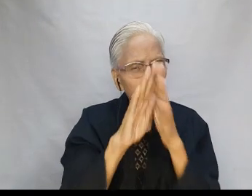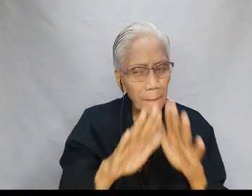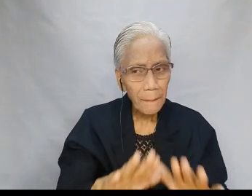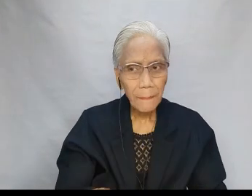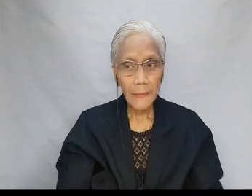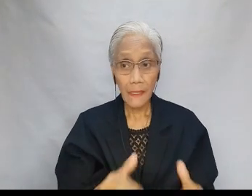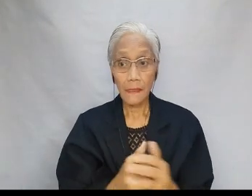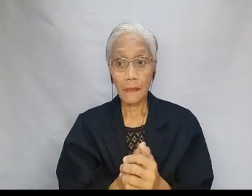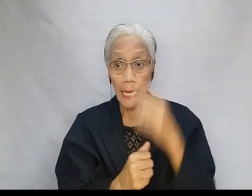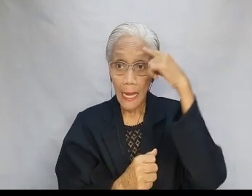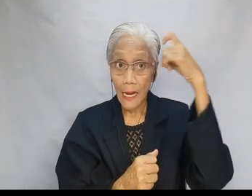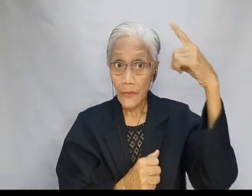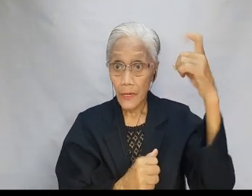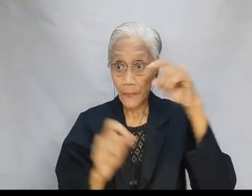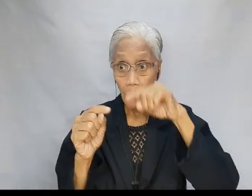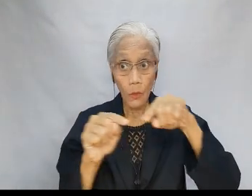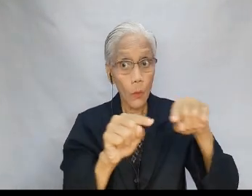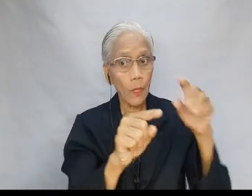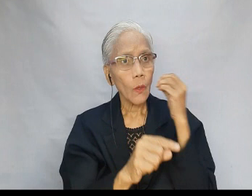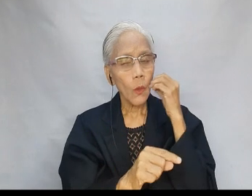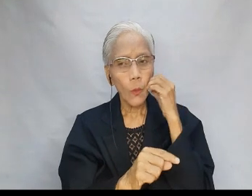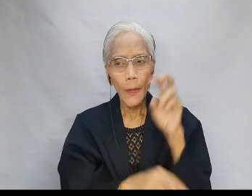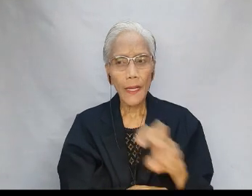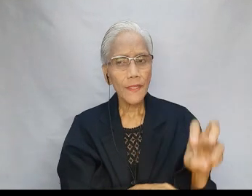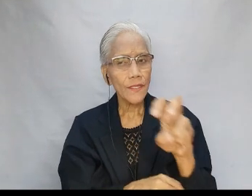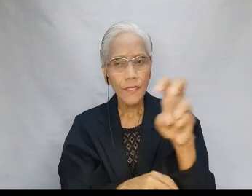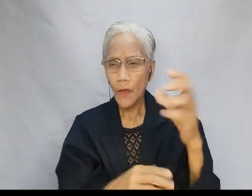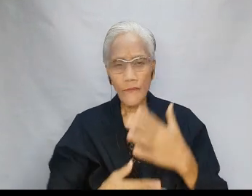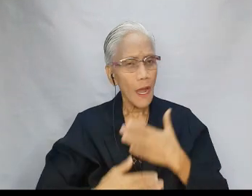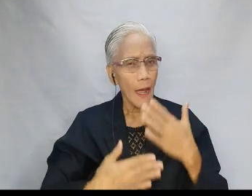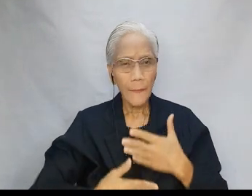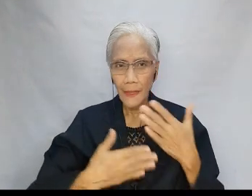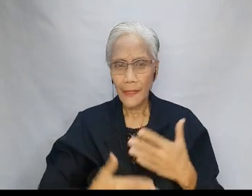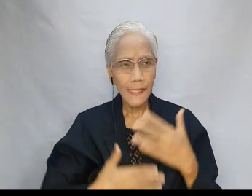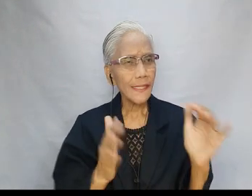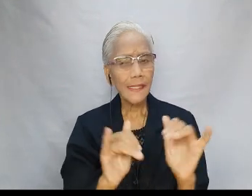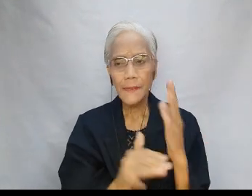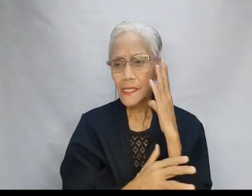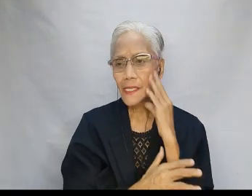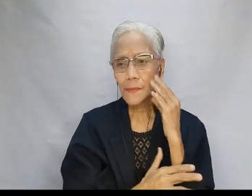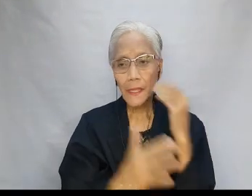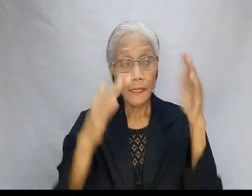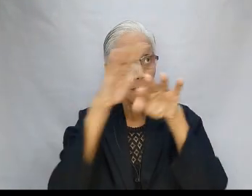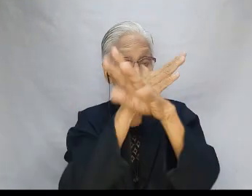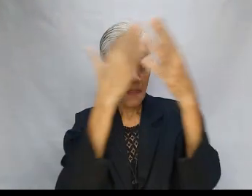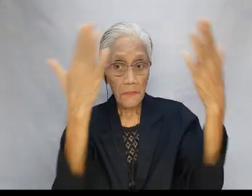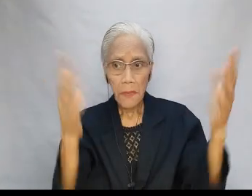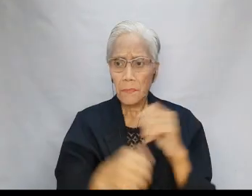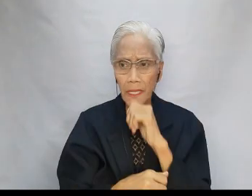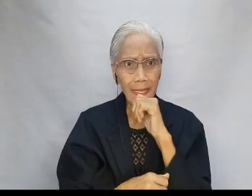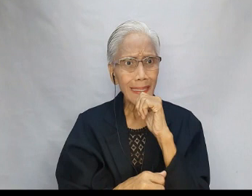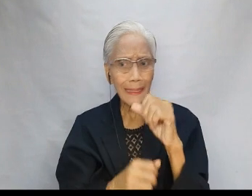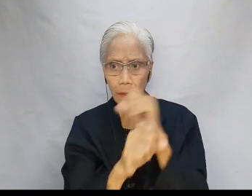We dream that going home is like a journey to happiness, a foretaste of heaven. It is